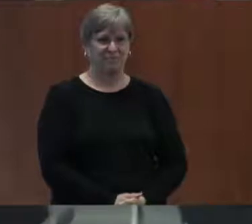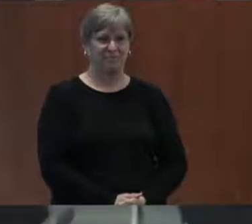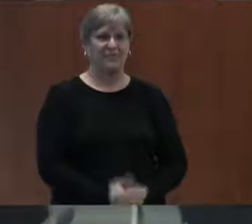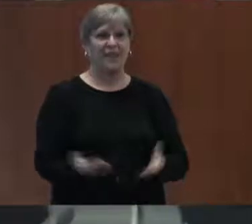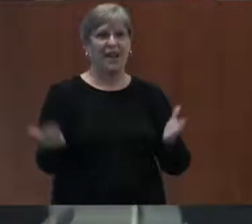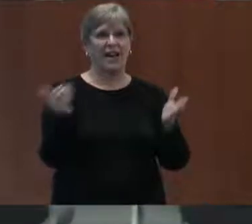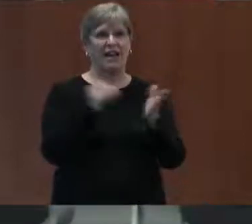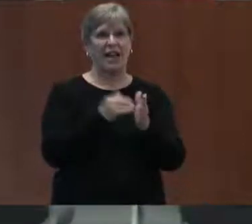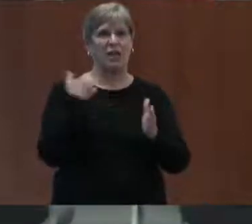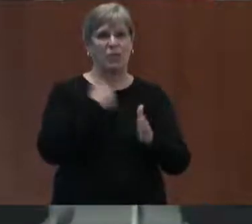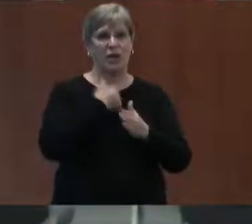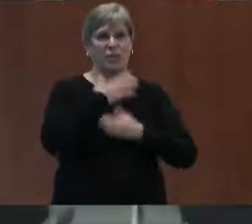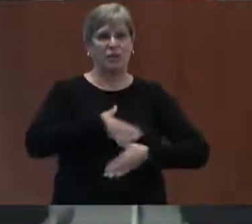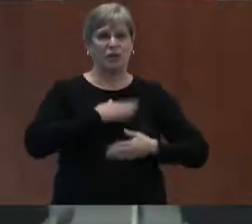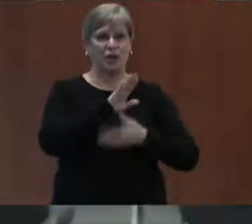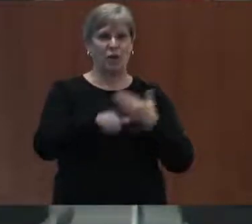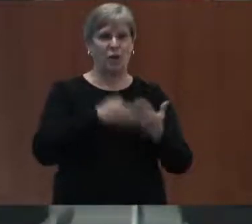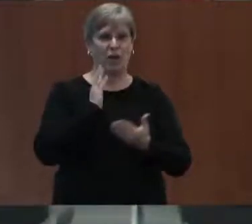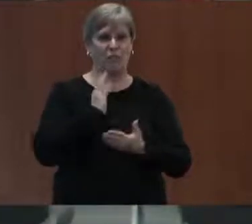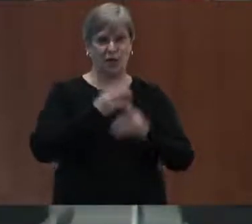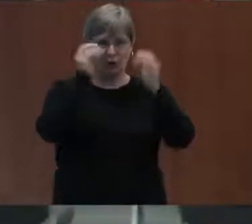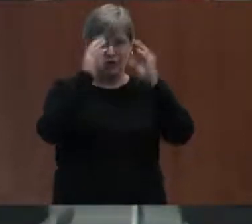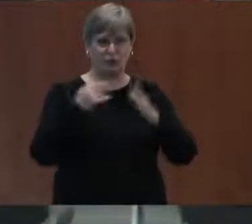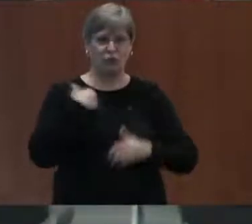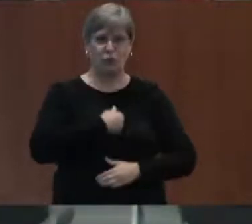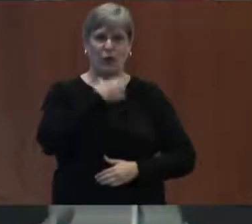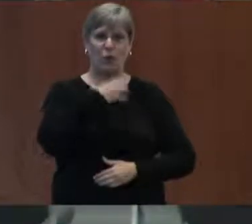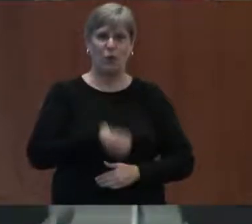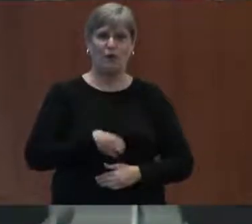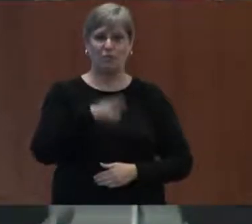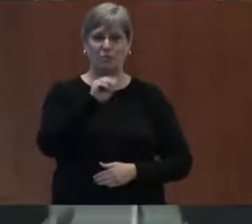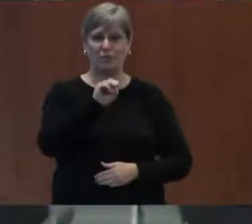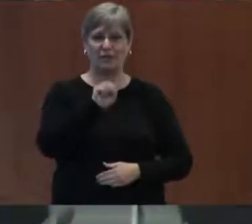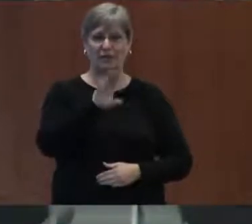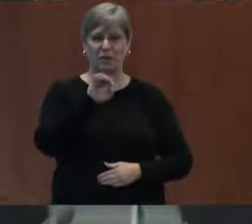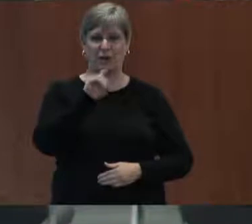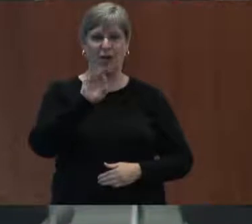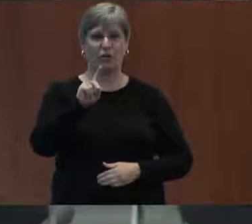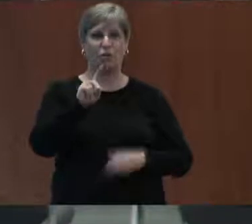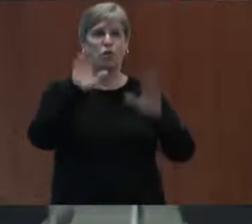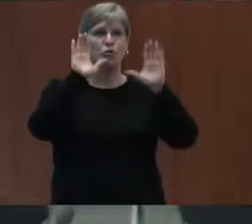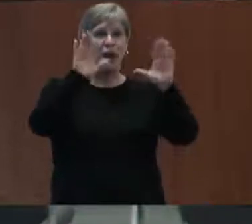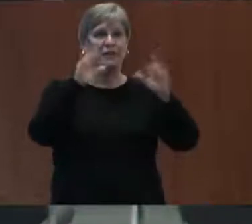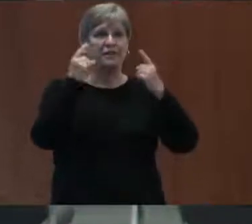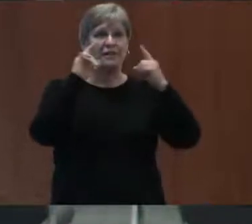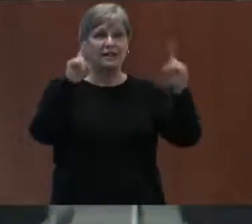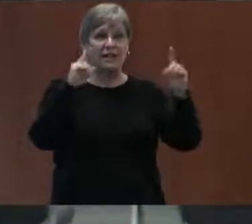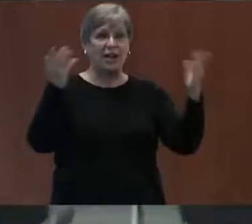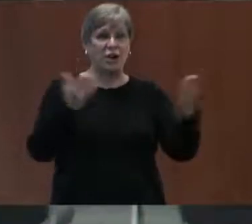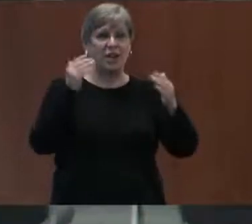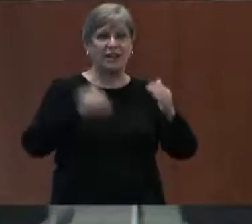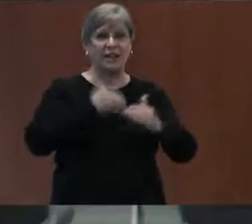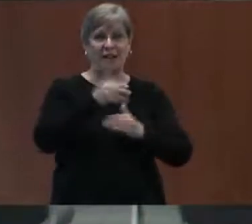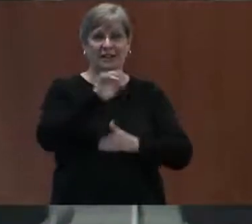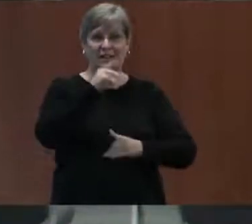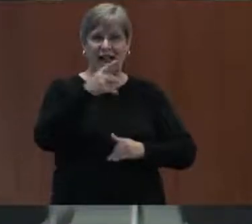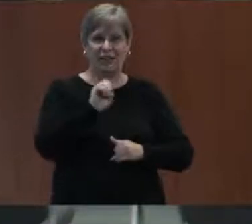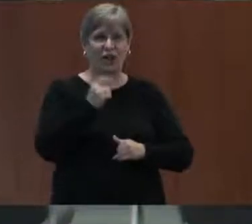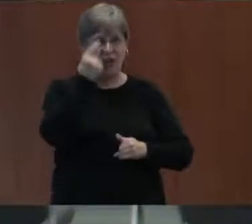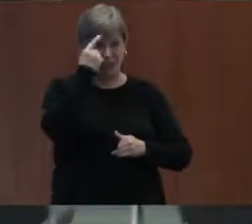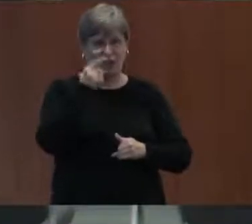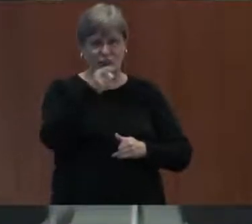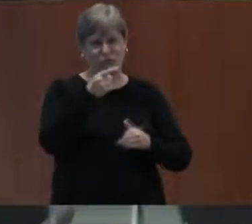And we greatly appreciate all of our teachers. We wish Ms. McDonald great success here in the next stage. I think she'd represent us